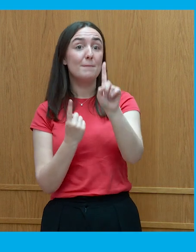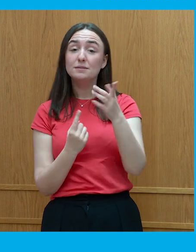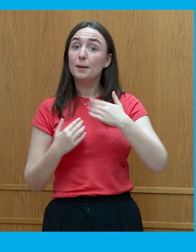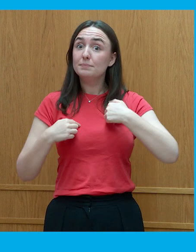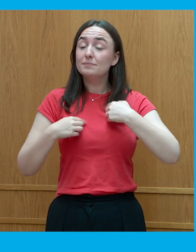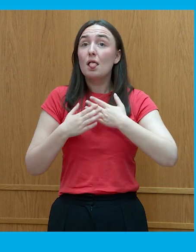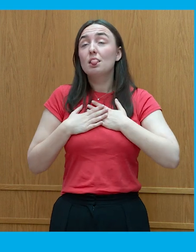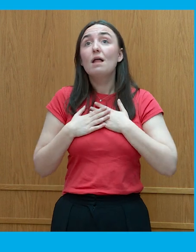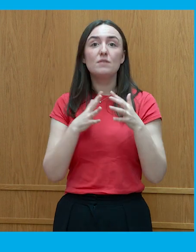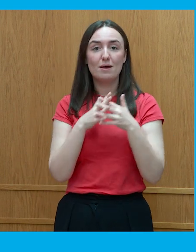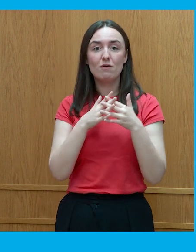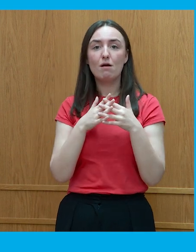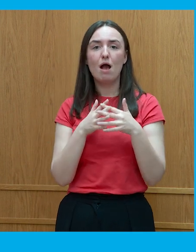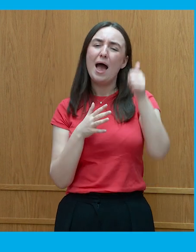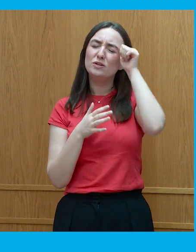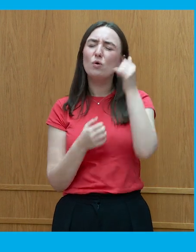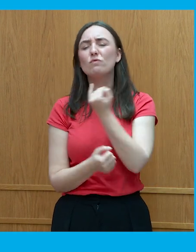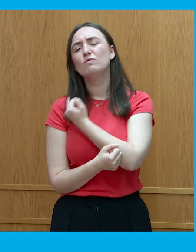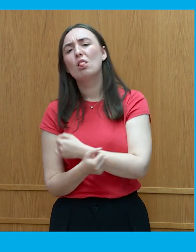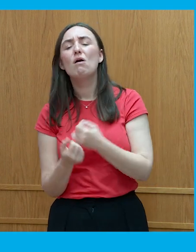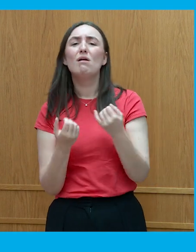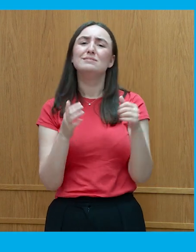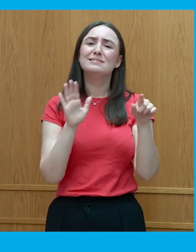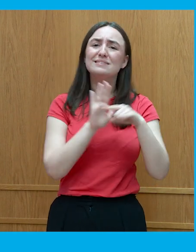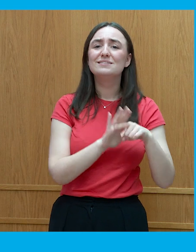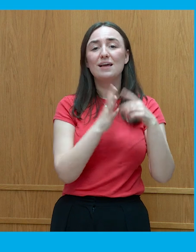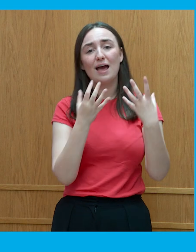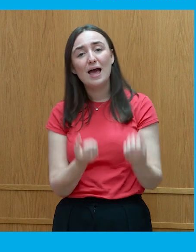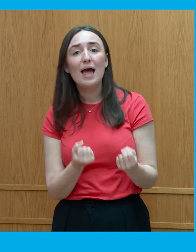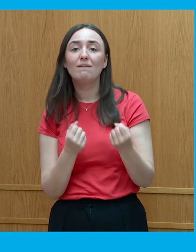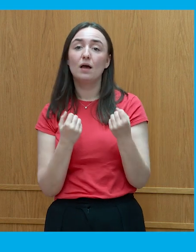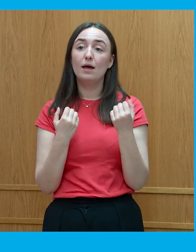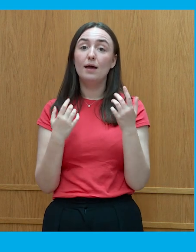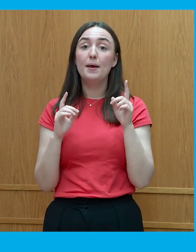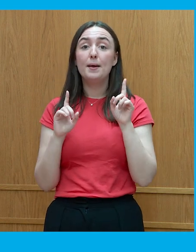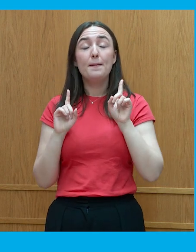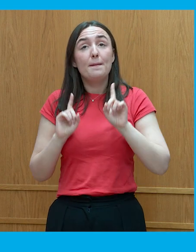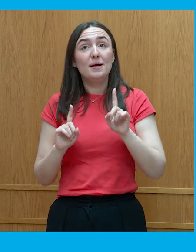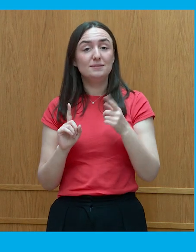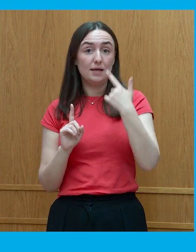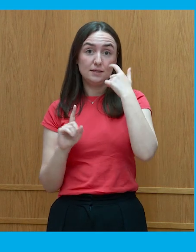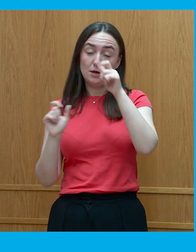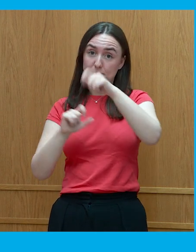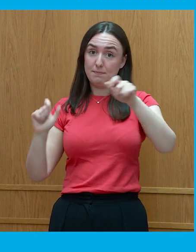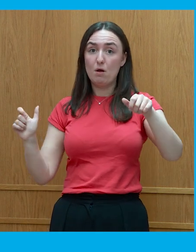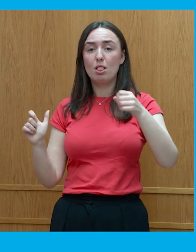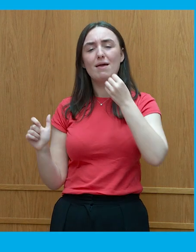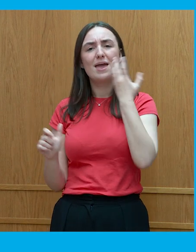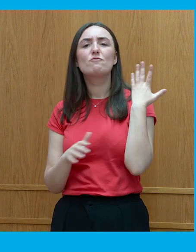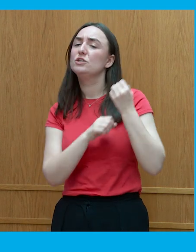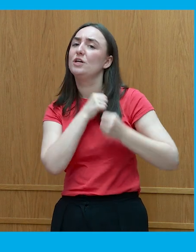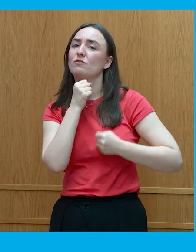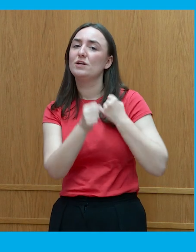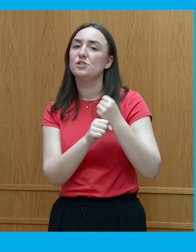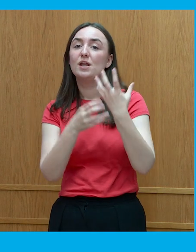its flaws and problems and compromises. The young people, every generation goes through